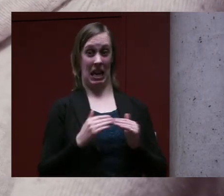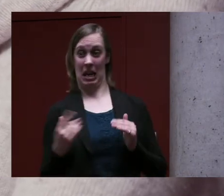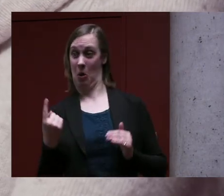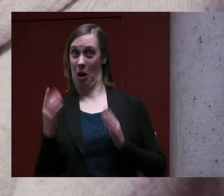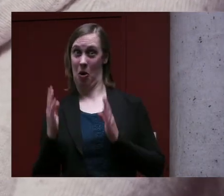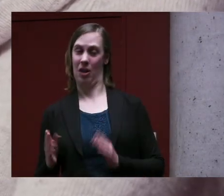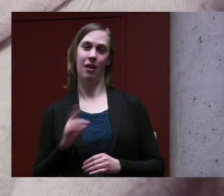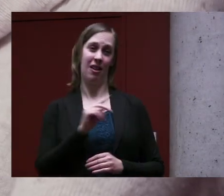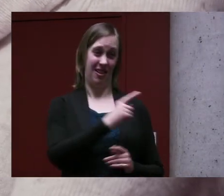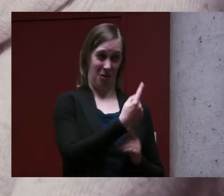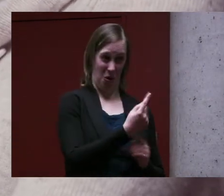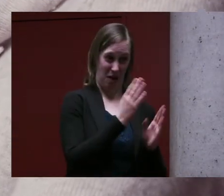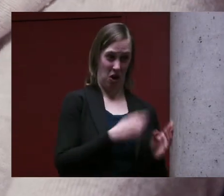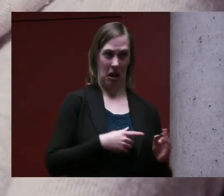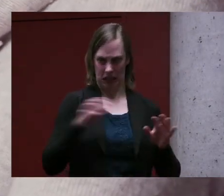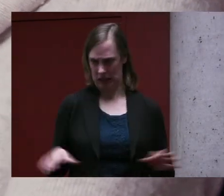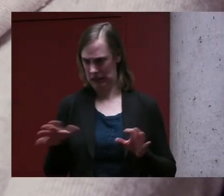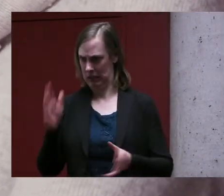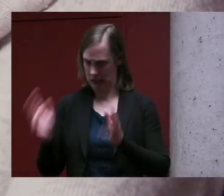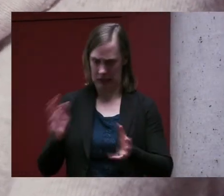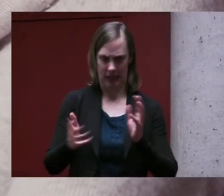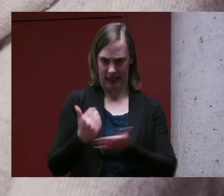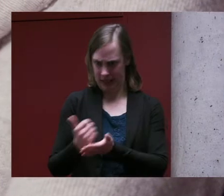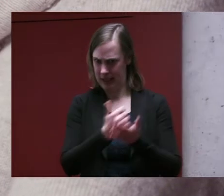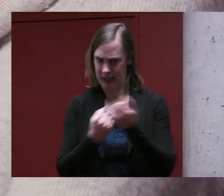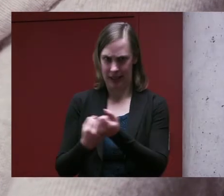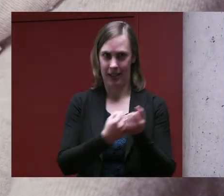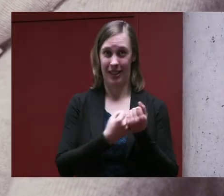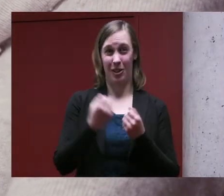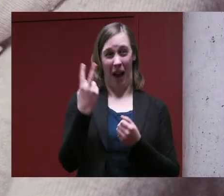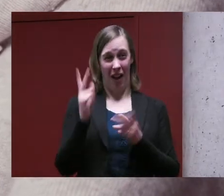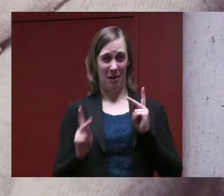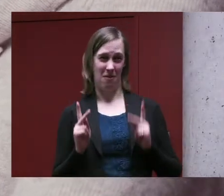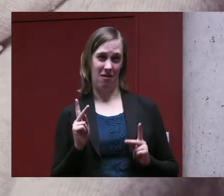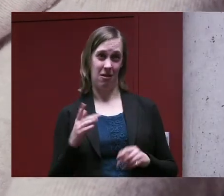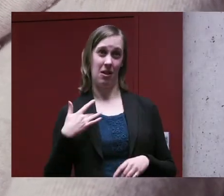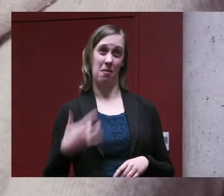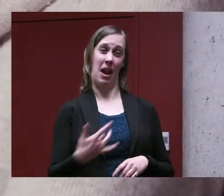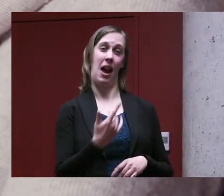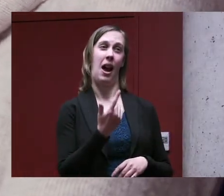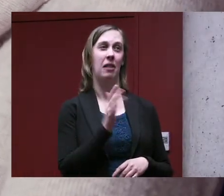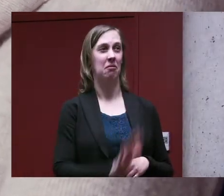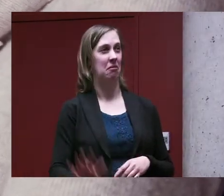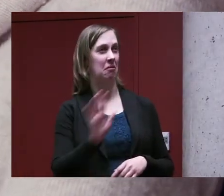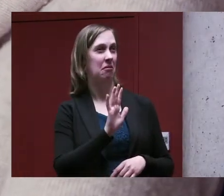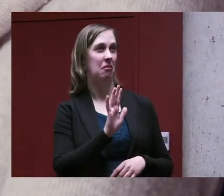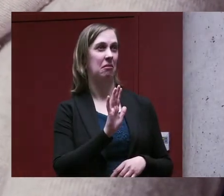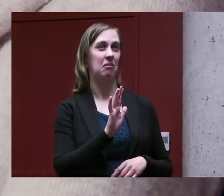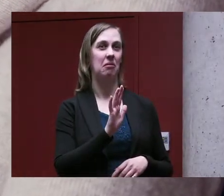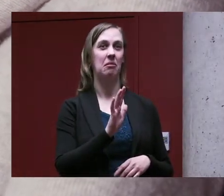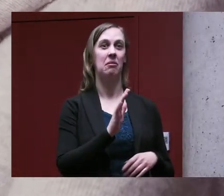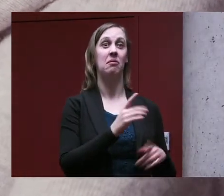for 12 people. And it works out on average, I think, about 13 hours a week per